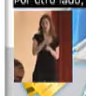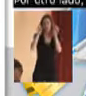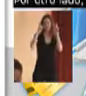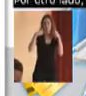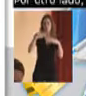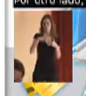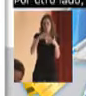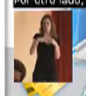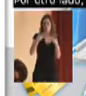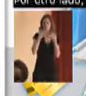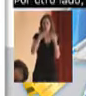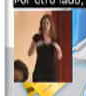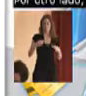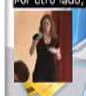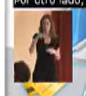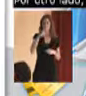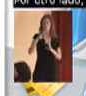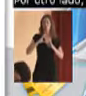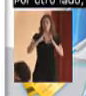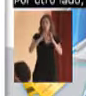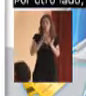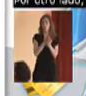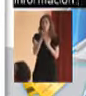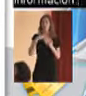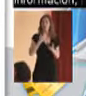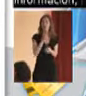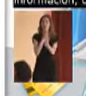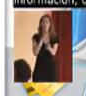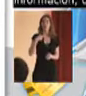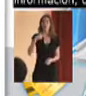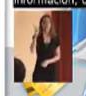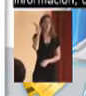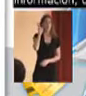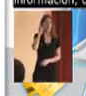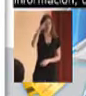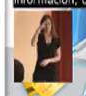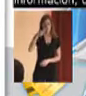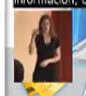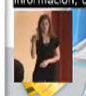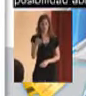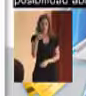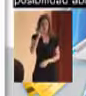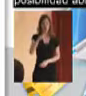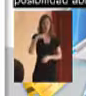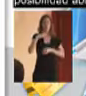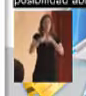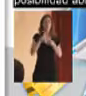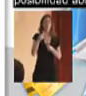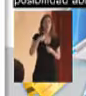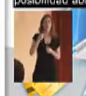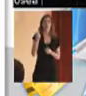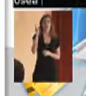And on the other hand, as far as the channels and the information, they need to respect the hearing, open possibility of